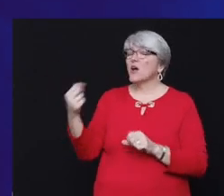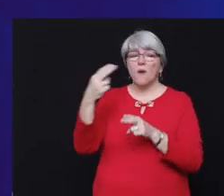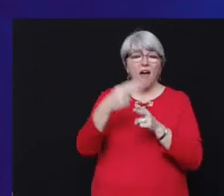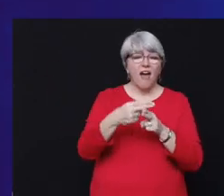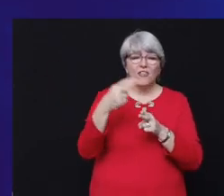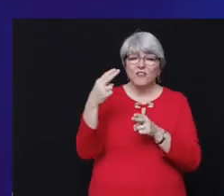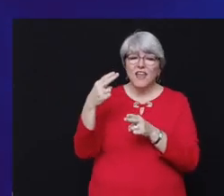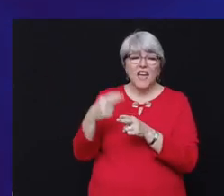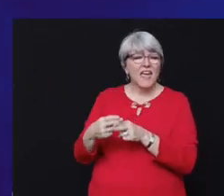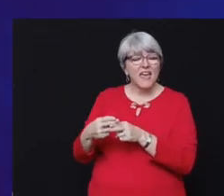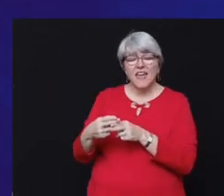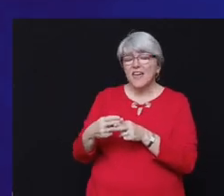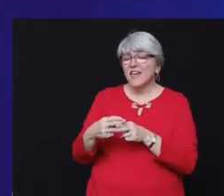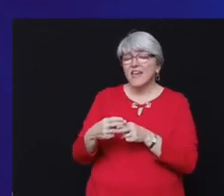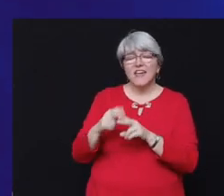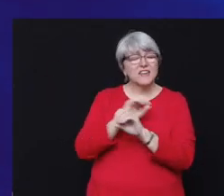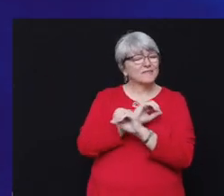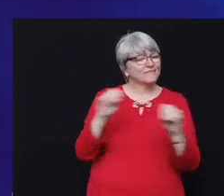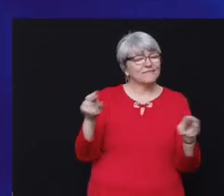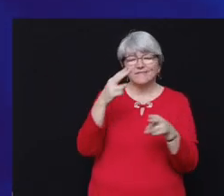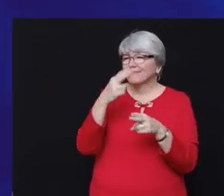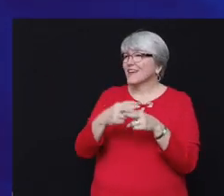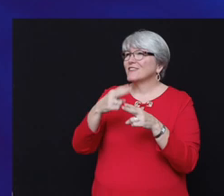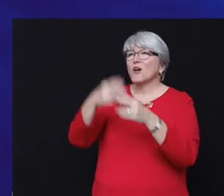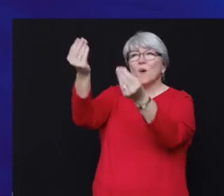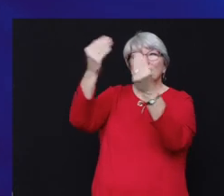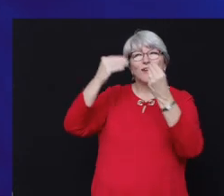name. No name by which we're